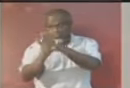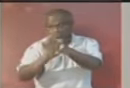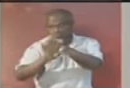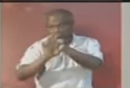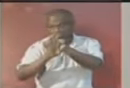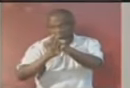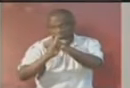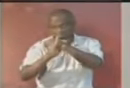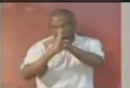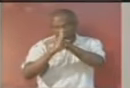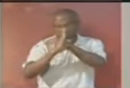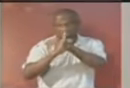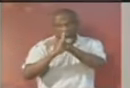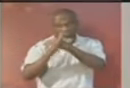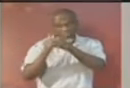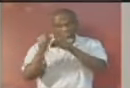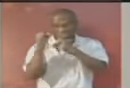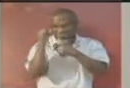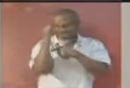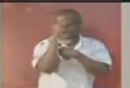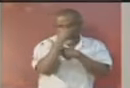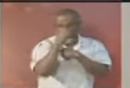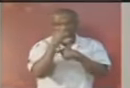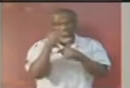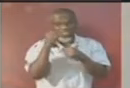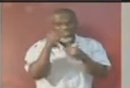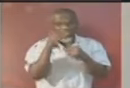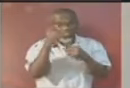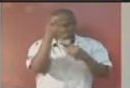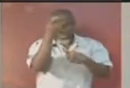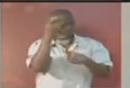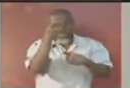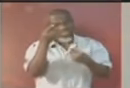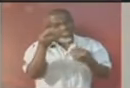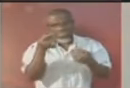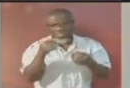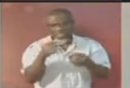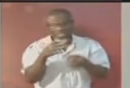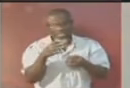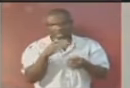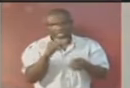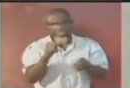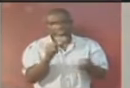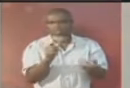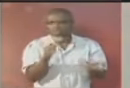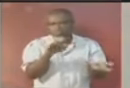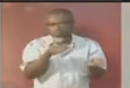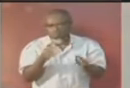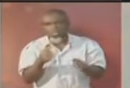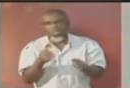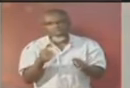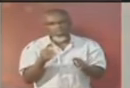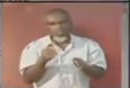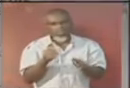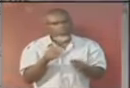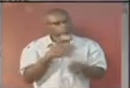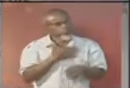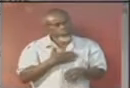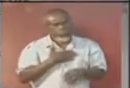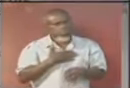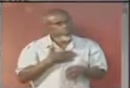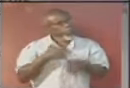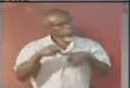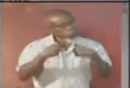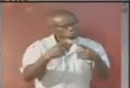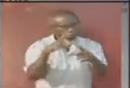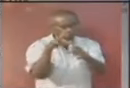preventing death. And I think those are two things that anybody would want to prevent. So take your vaccine when you're called up. Thank you.